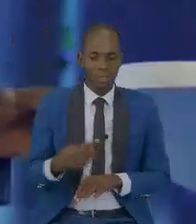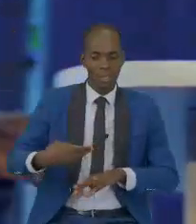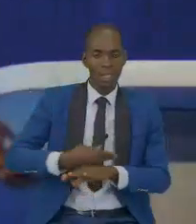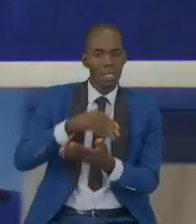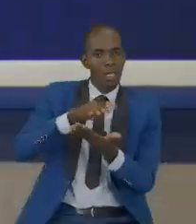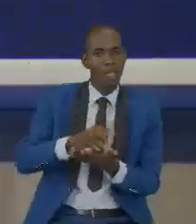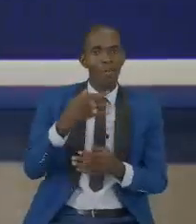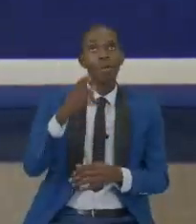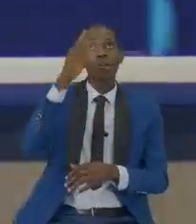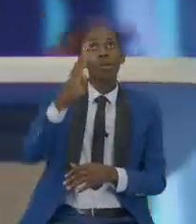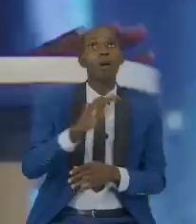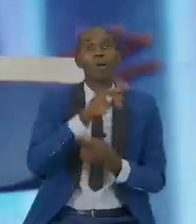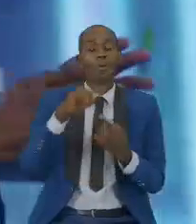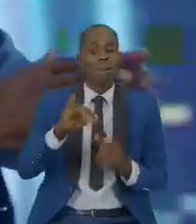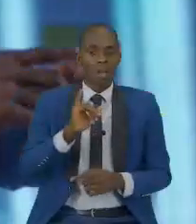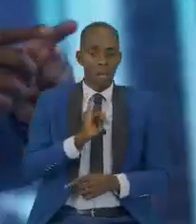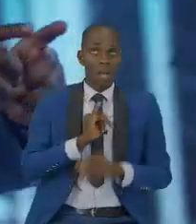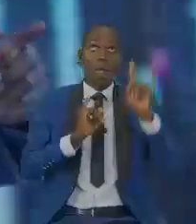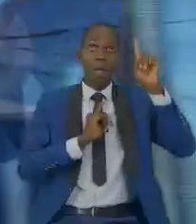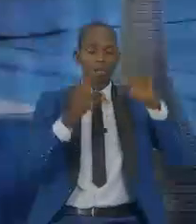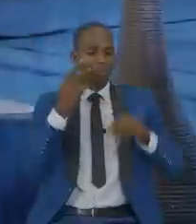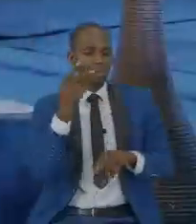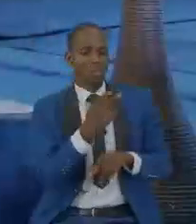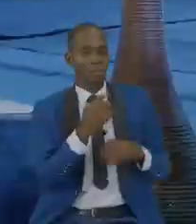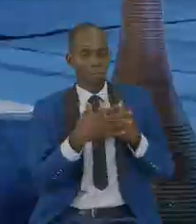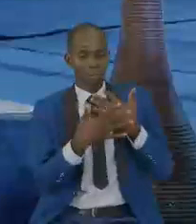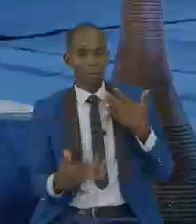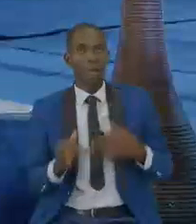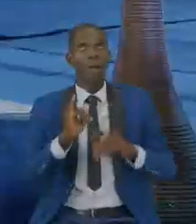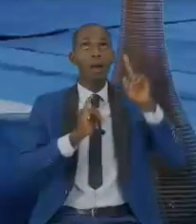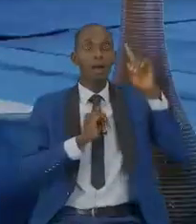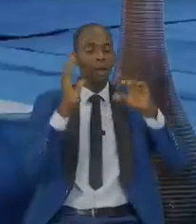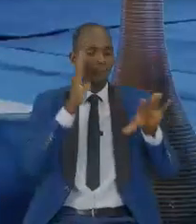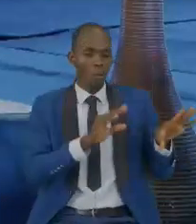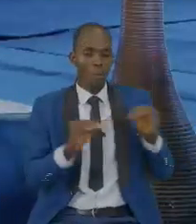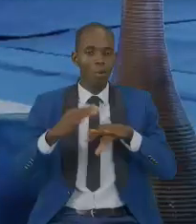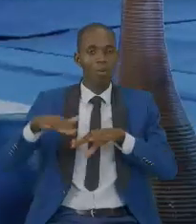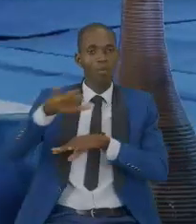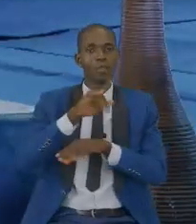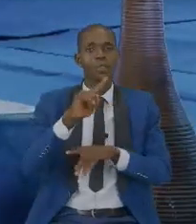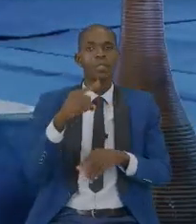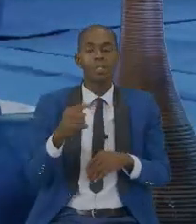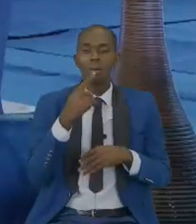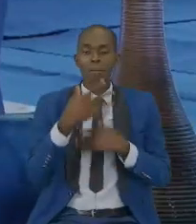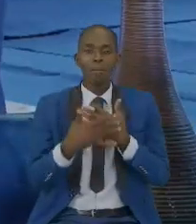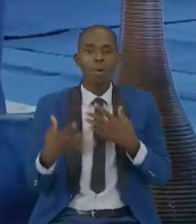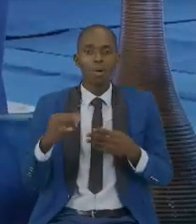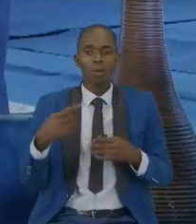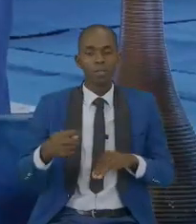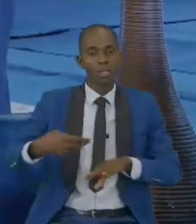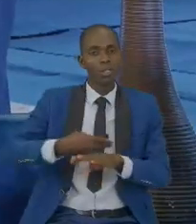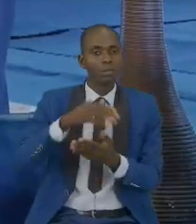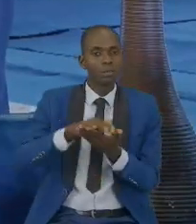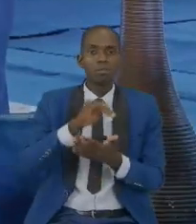when I see the blood, I will pass over you. The blood of the lamb, the blood of the lamb, not